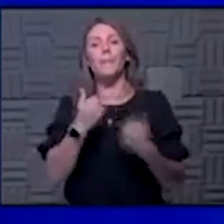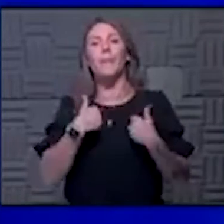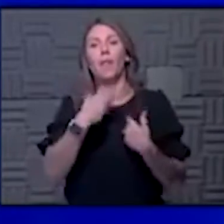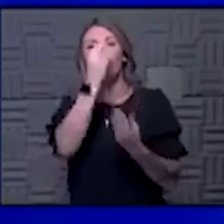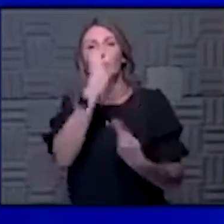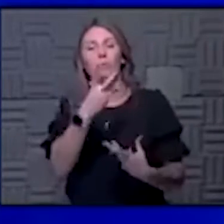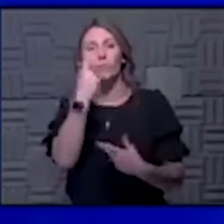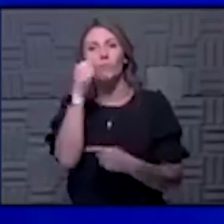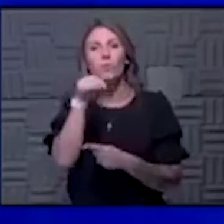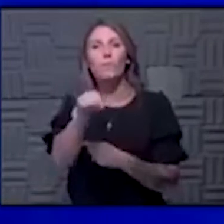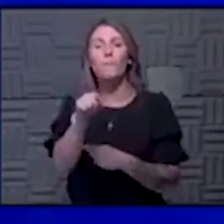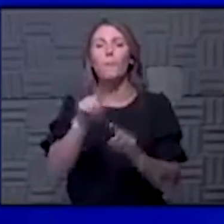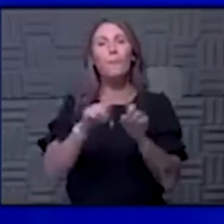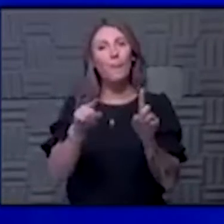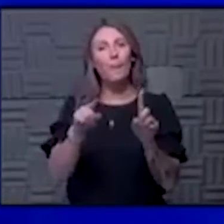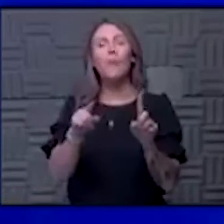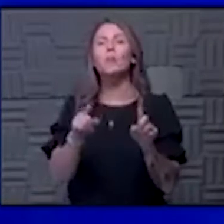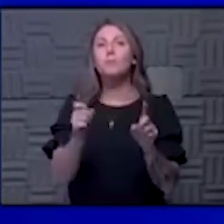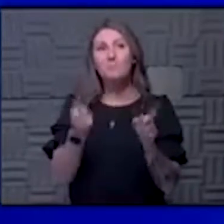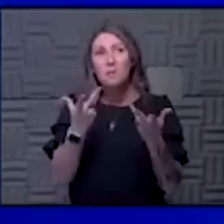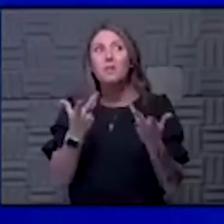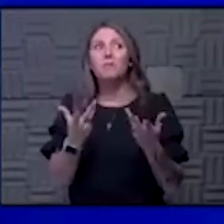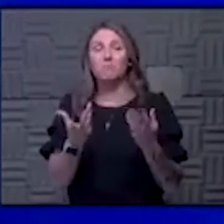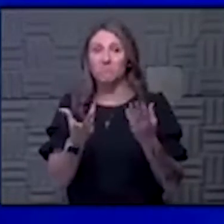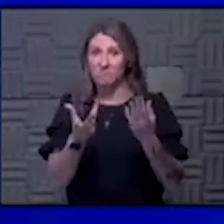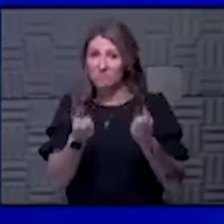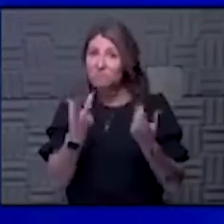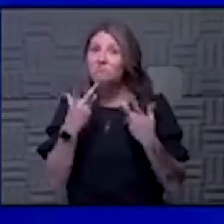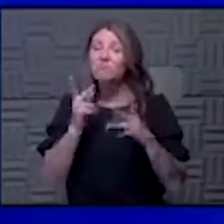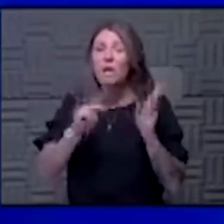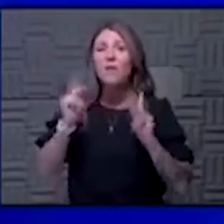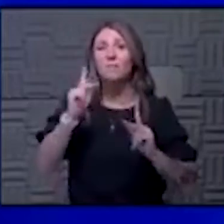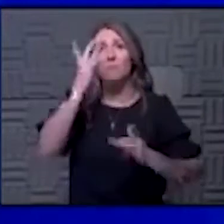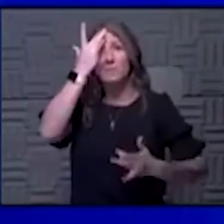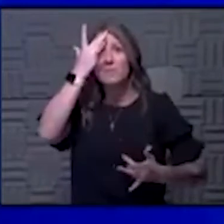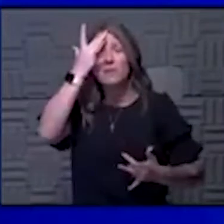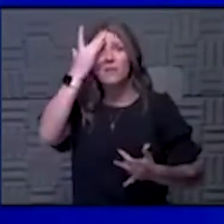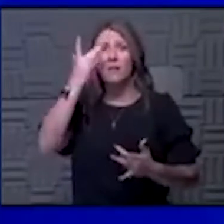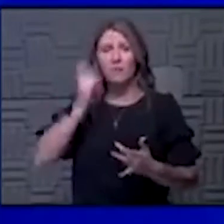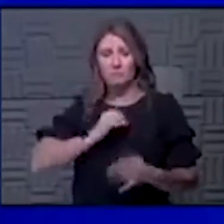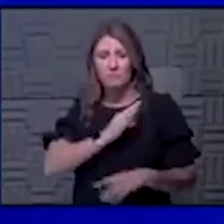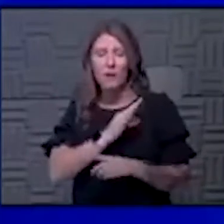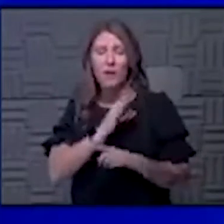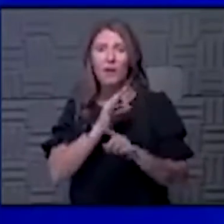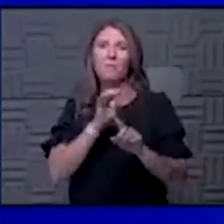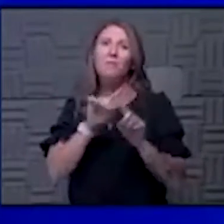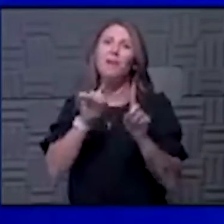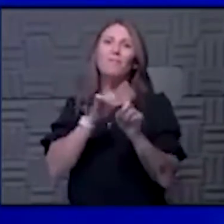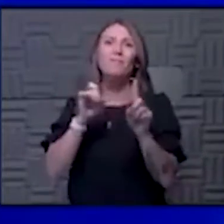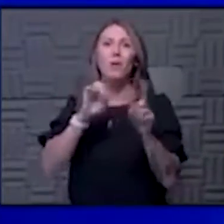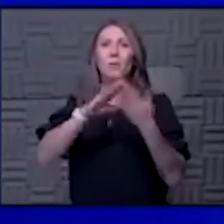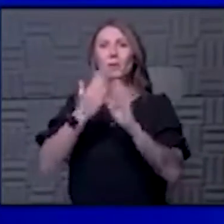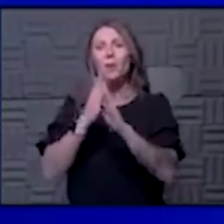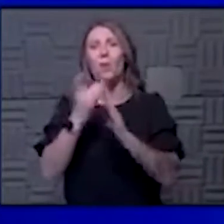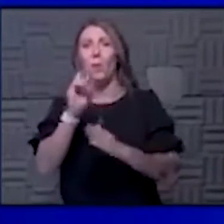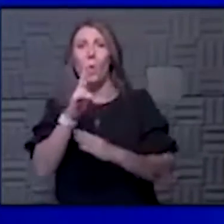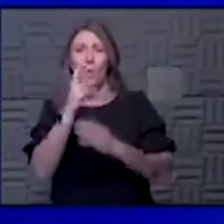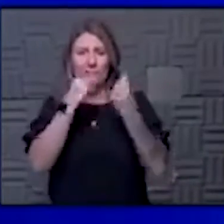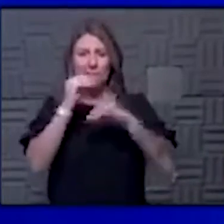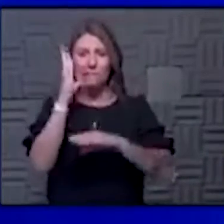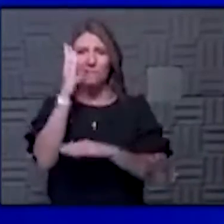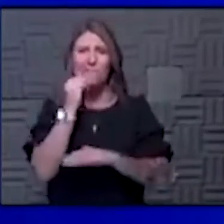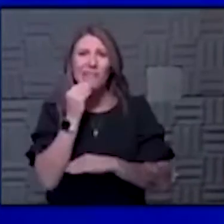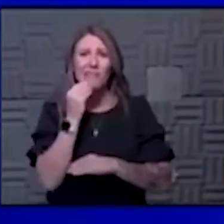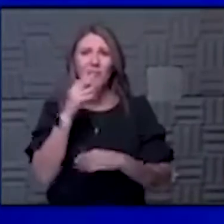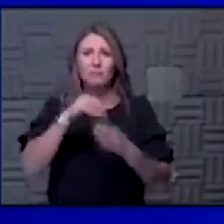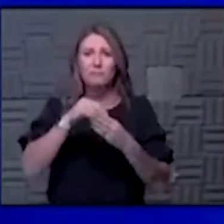information for you. But we have had a number of staff get sick, and it's really been from the community. Or we think sometimes when people eat lunch in break rooms, Jeff, I mean, that's